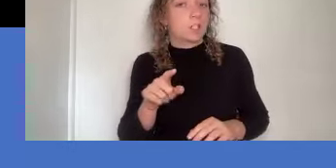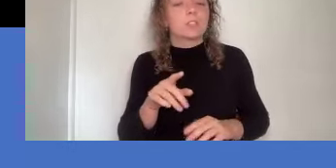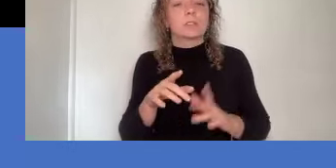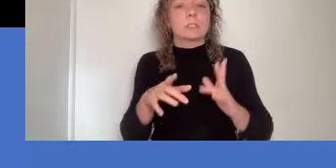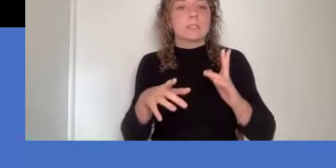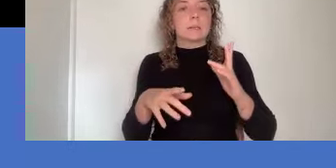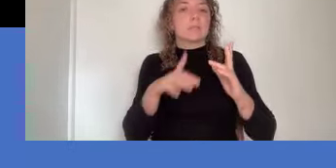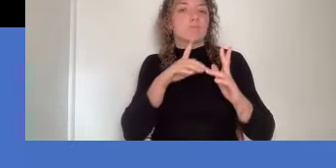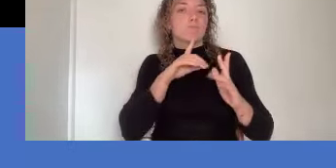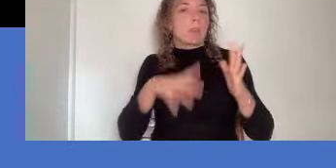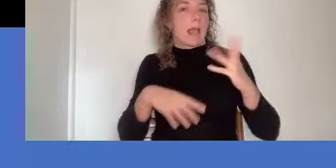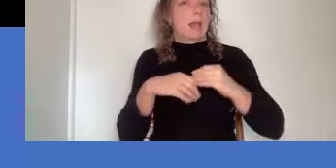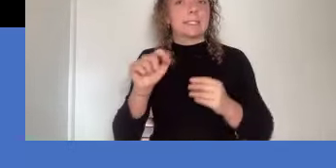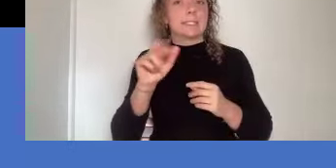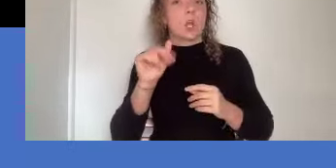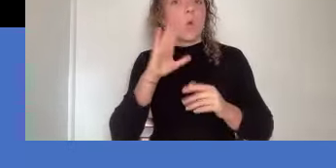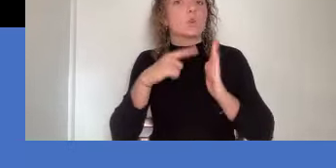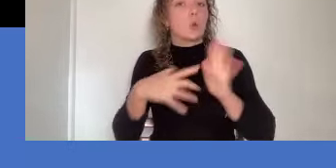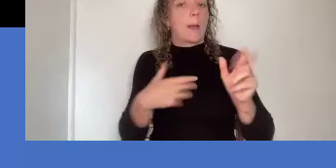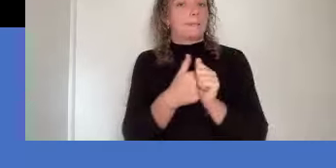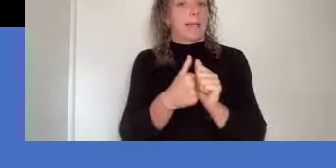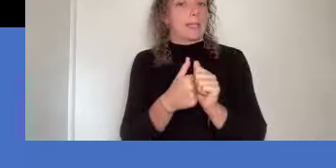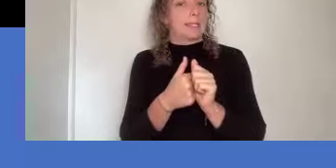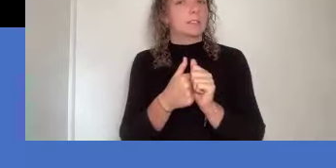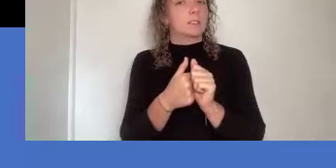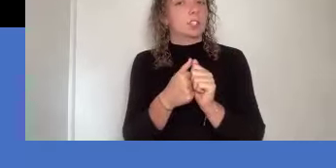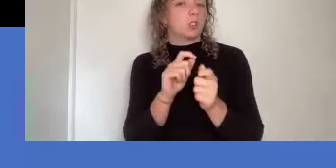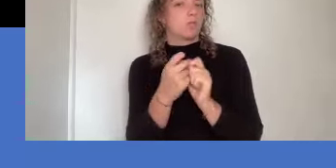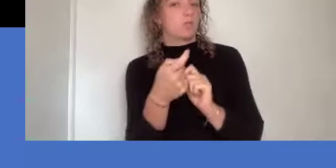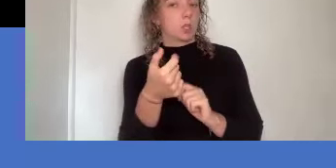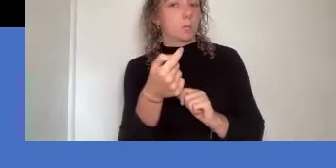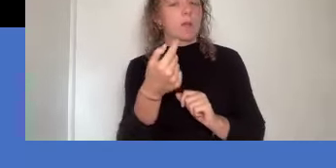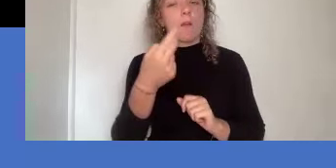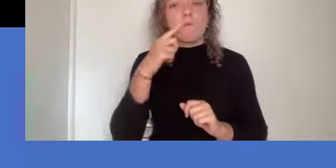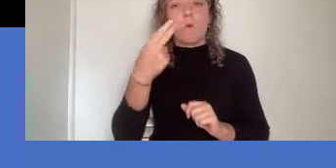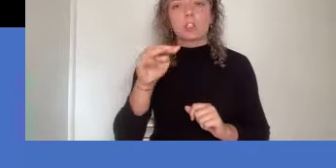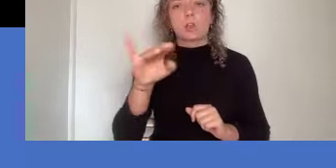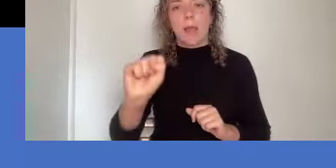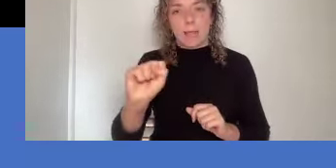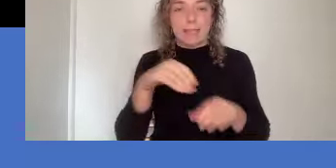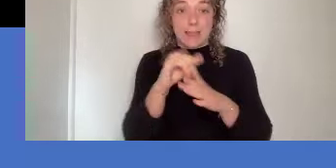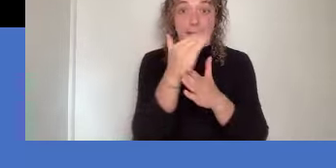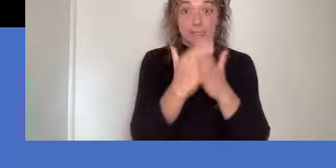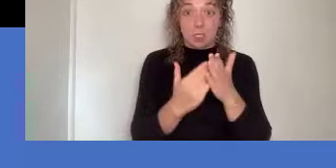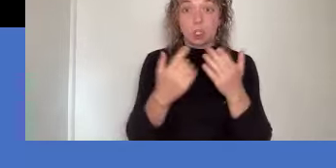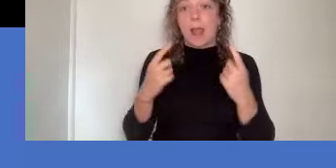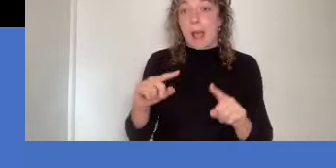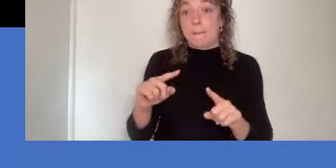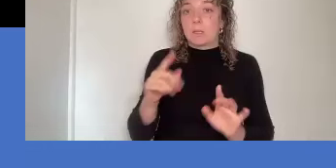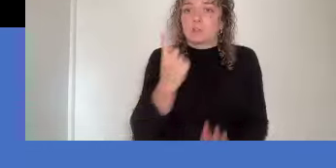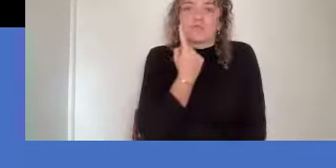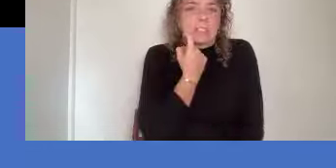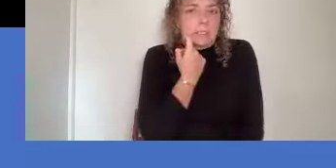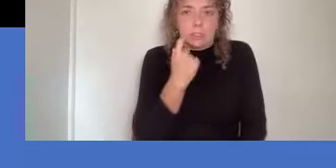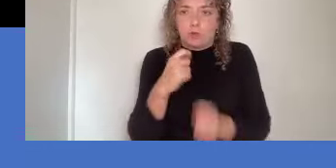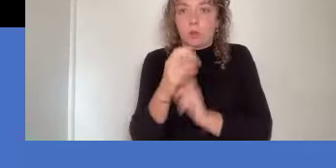to. So Tara's going to show you the updates in just a minute to HMIS in this section that happened very